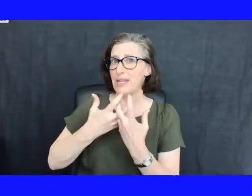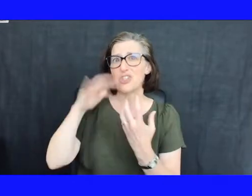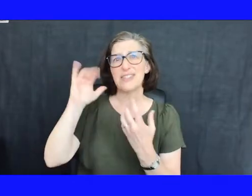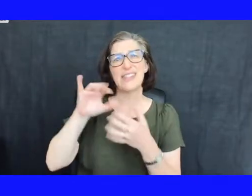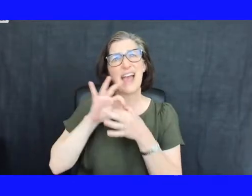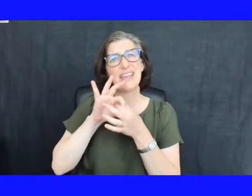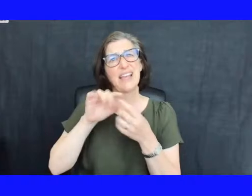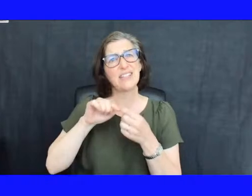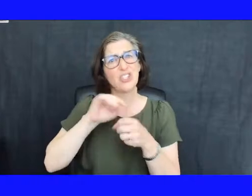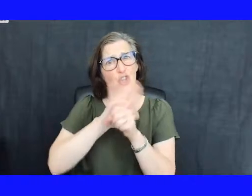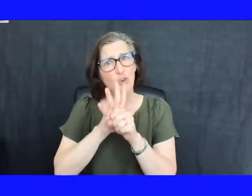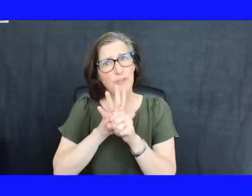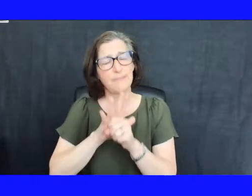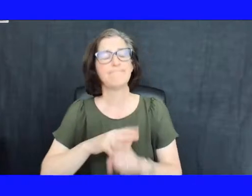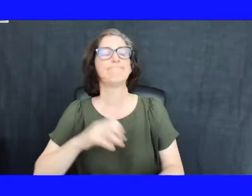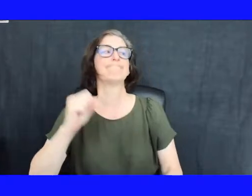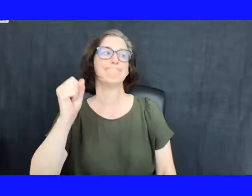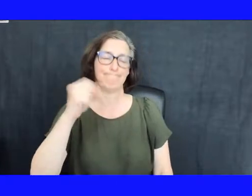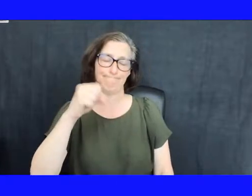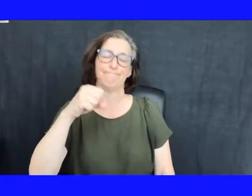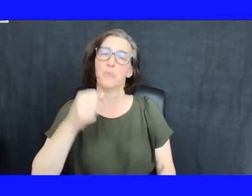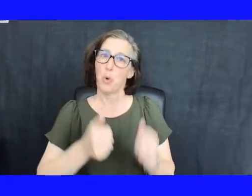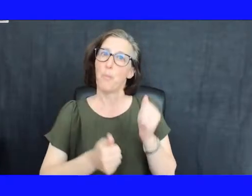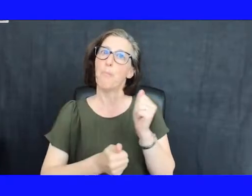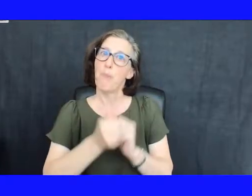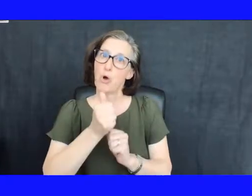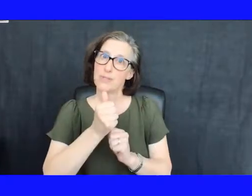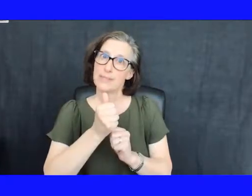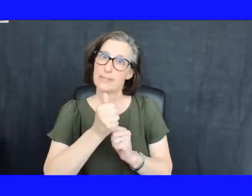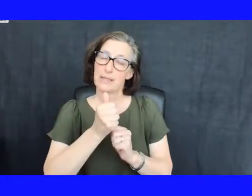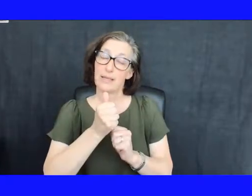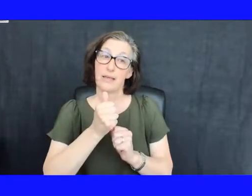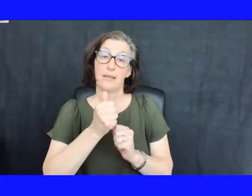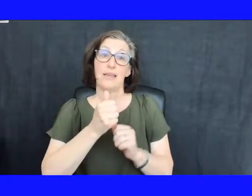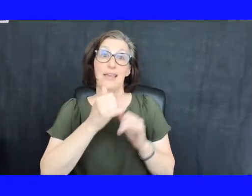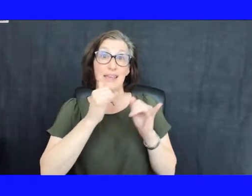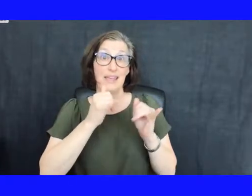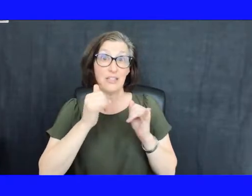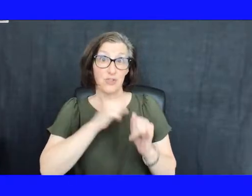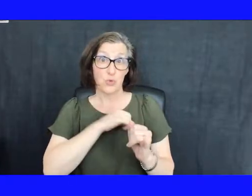or for leave. Okay, thank you.